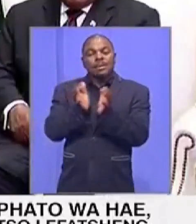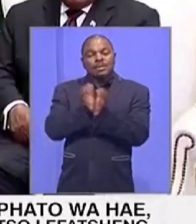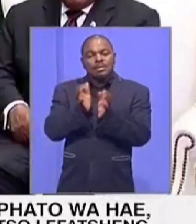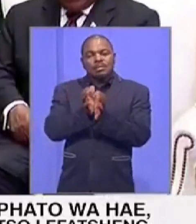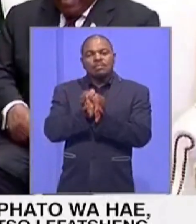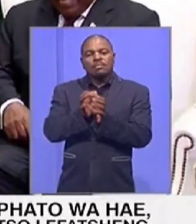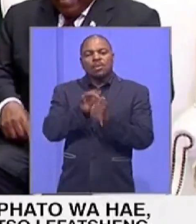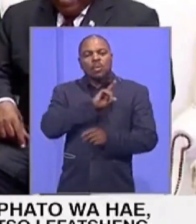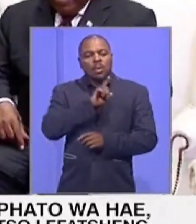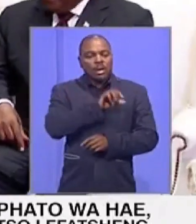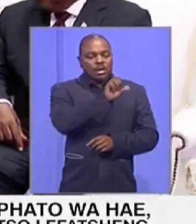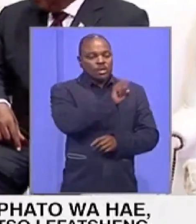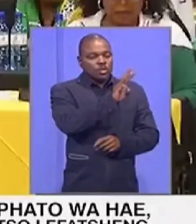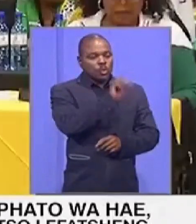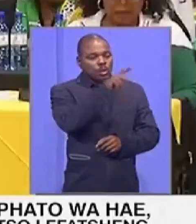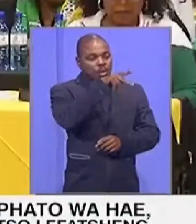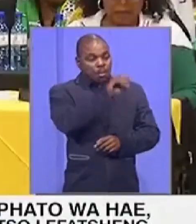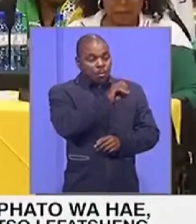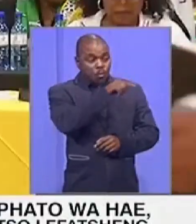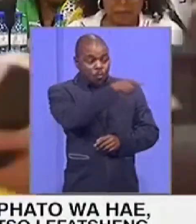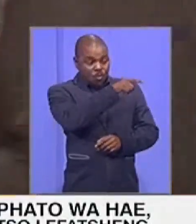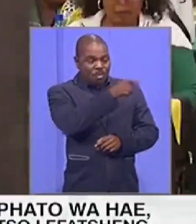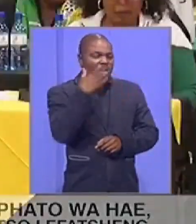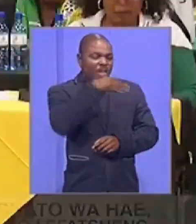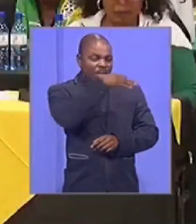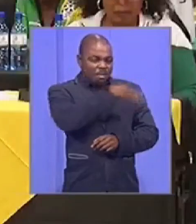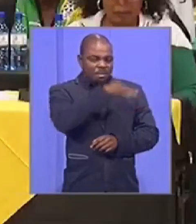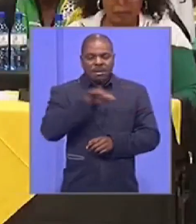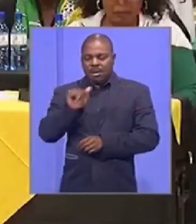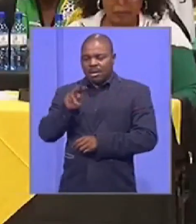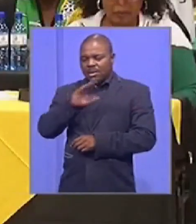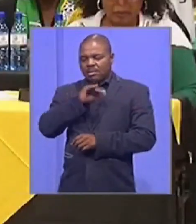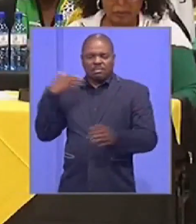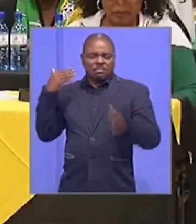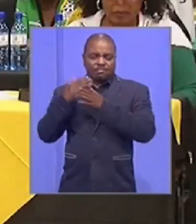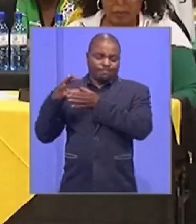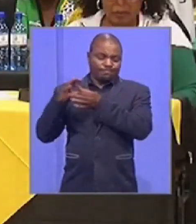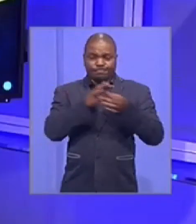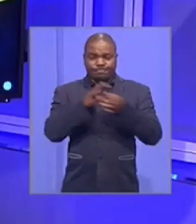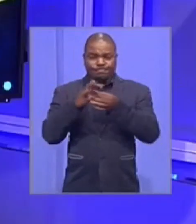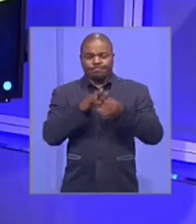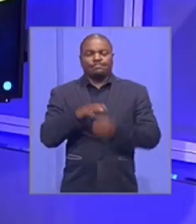ka ha swapo ya Namibia ina le maqhama kana go etelelele ANC.